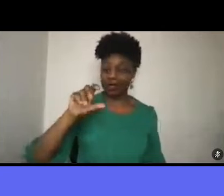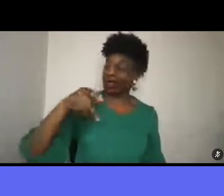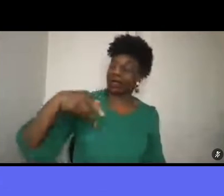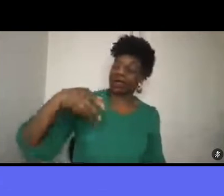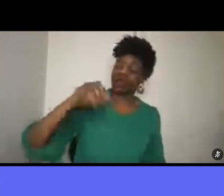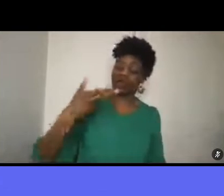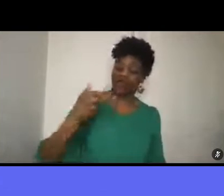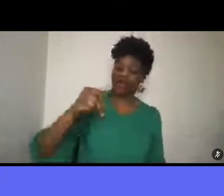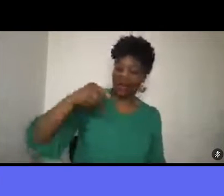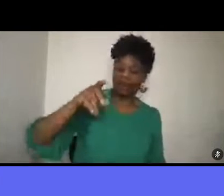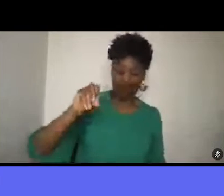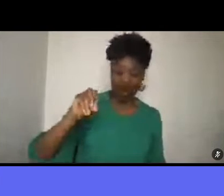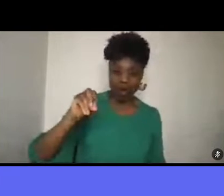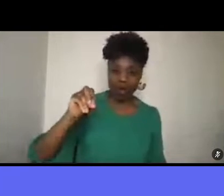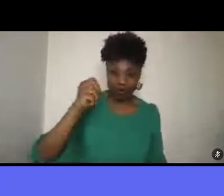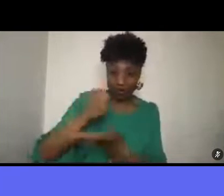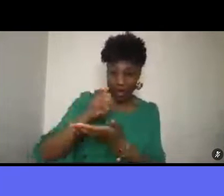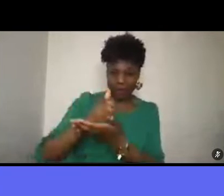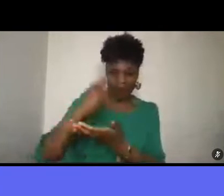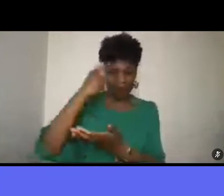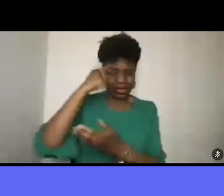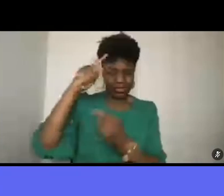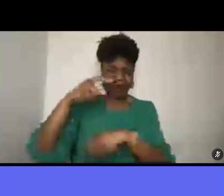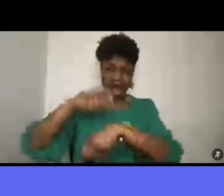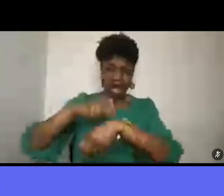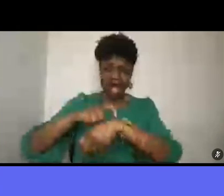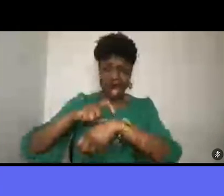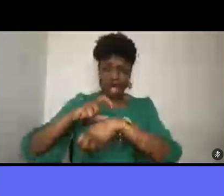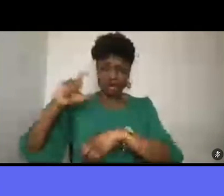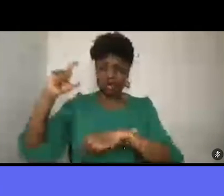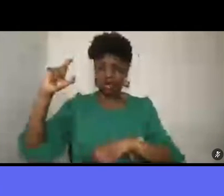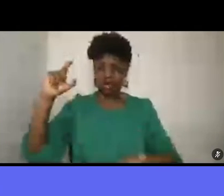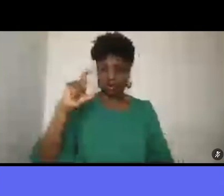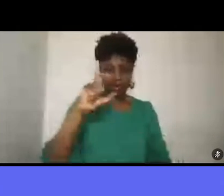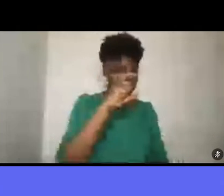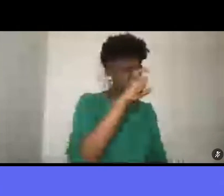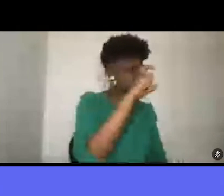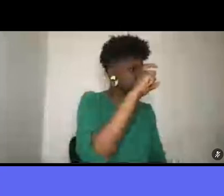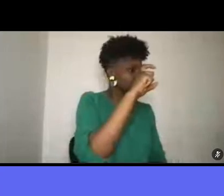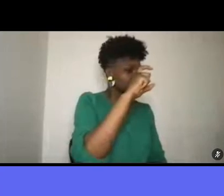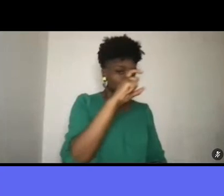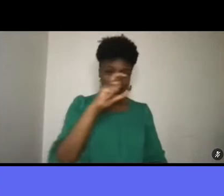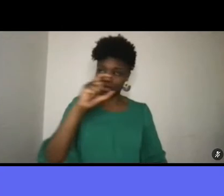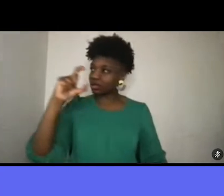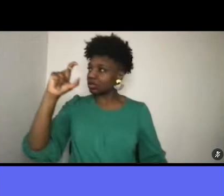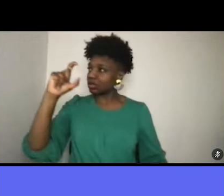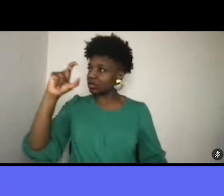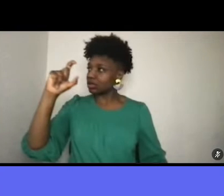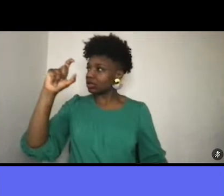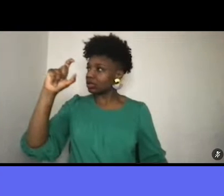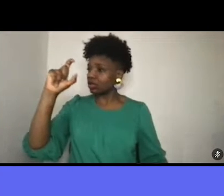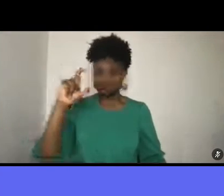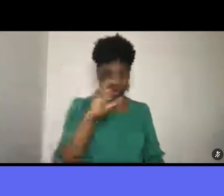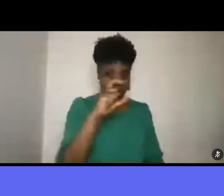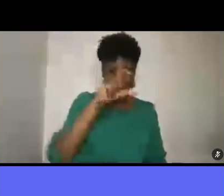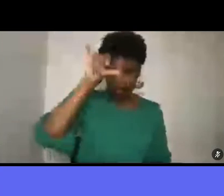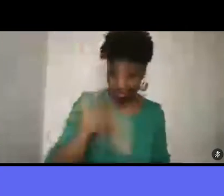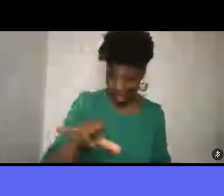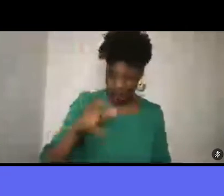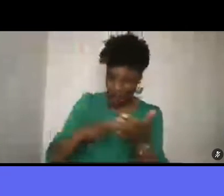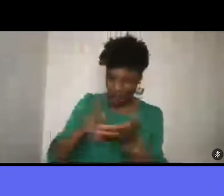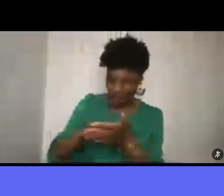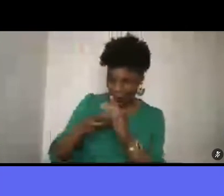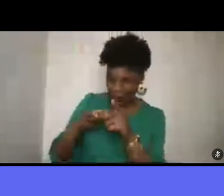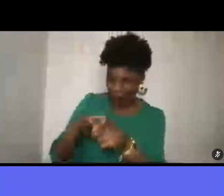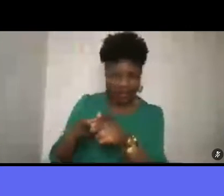it works. Yeah, a lot of people will use like what most people know or what we've seen as stage hypnosis.